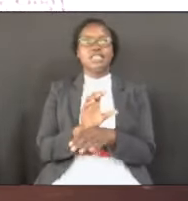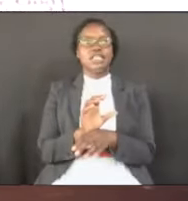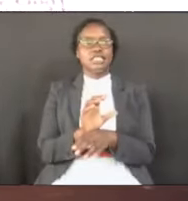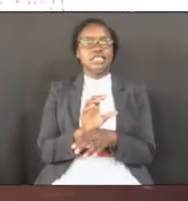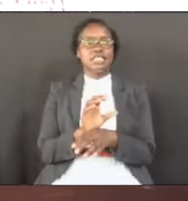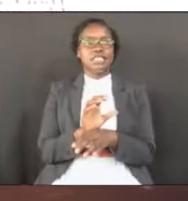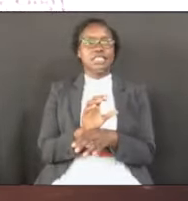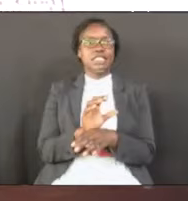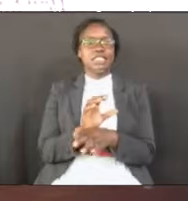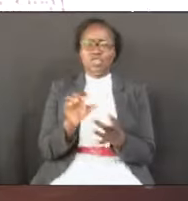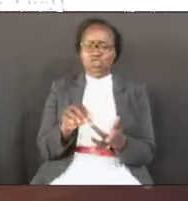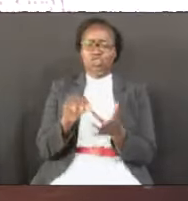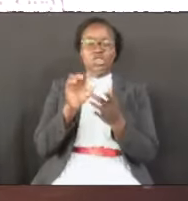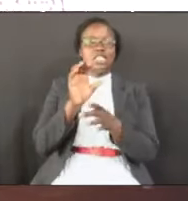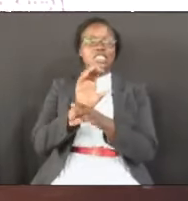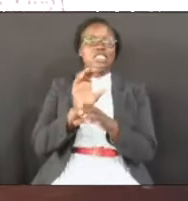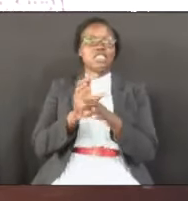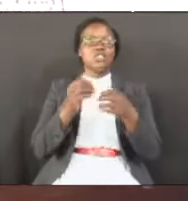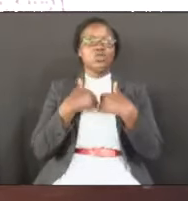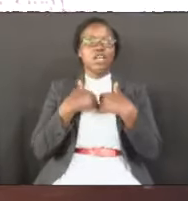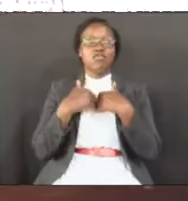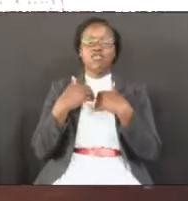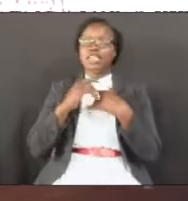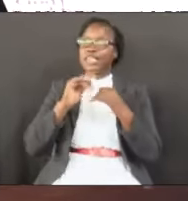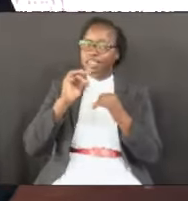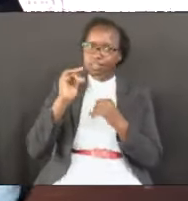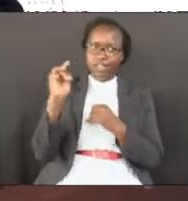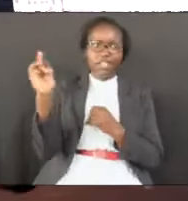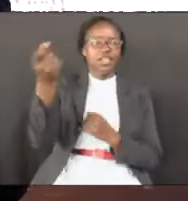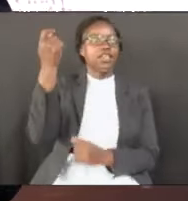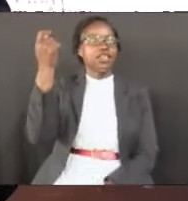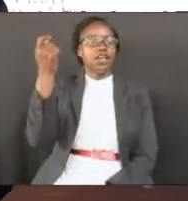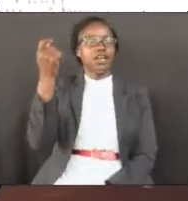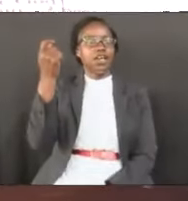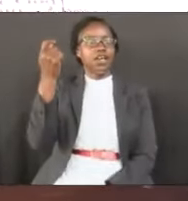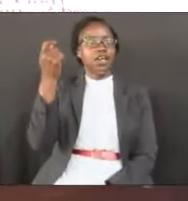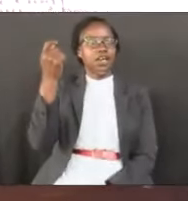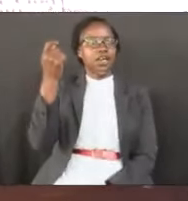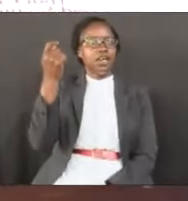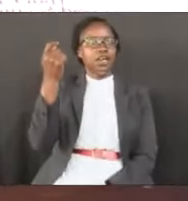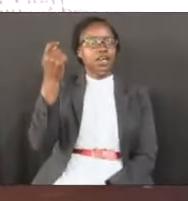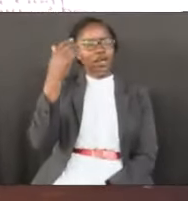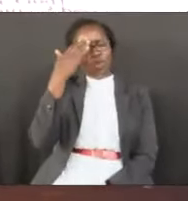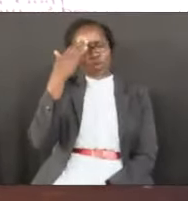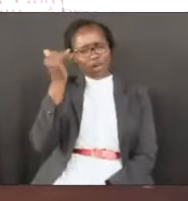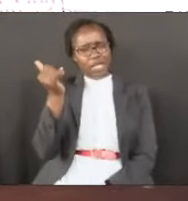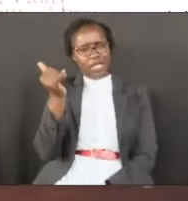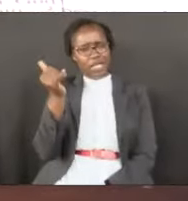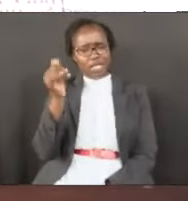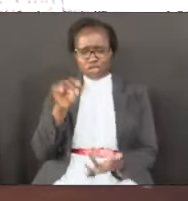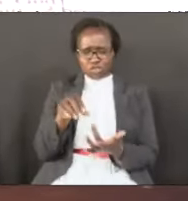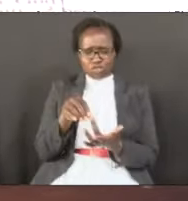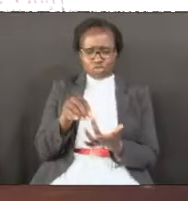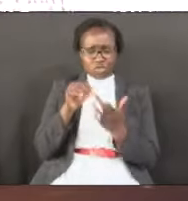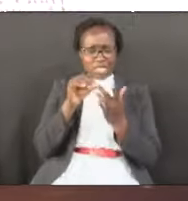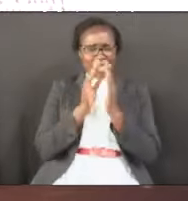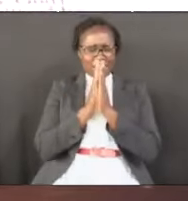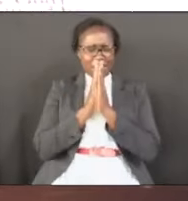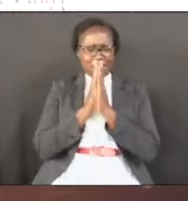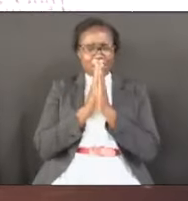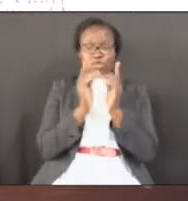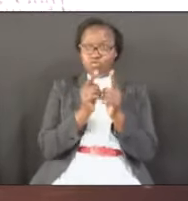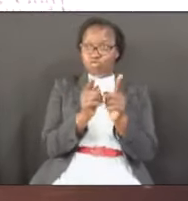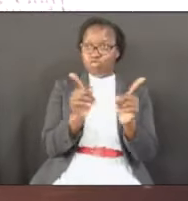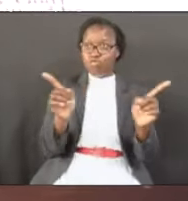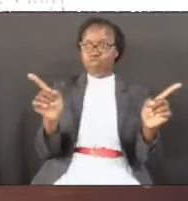the very unique churches we have in this country. And it remains unique. And I pray for you, the